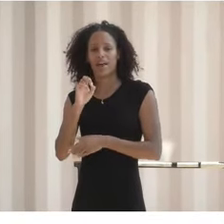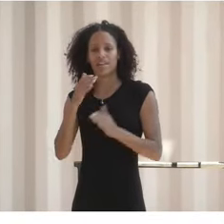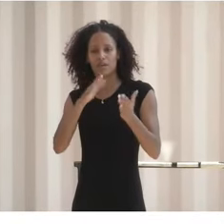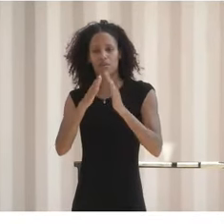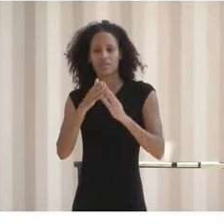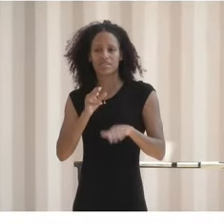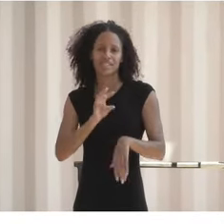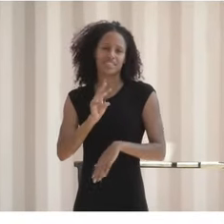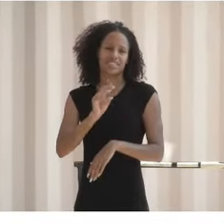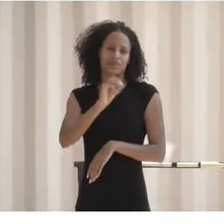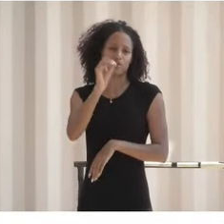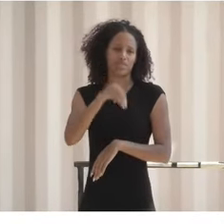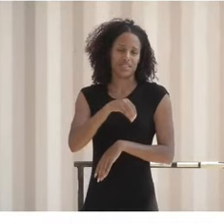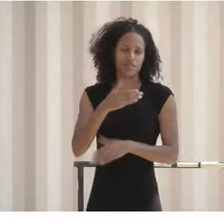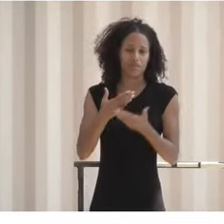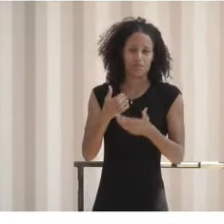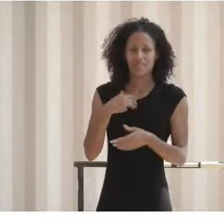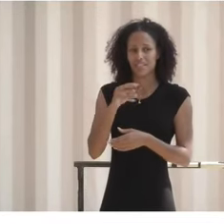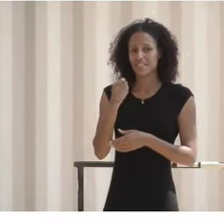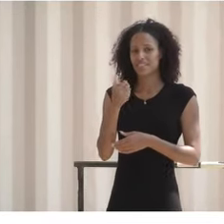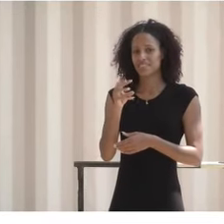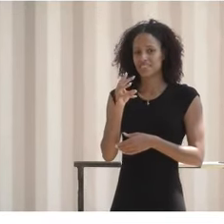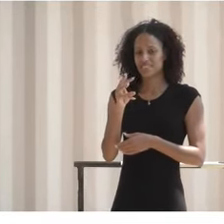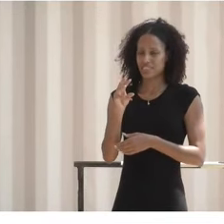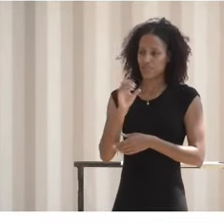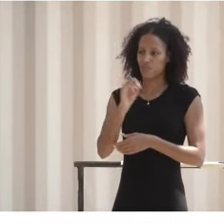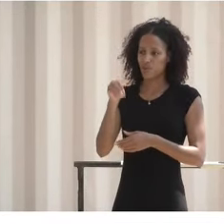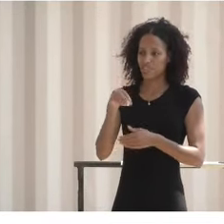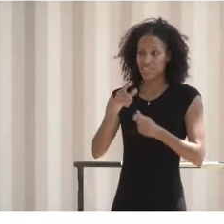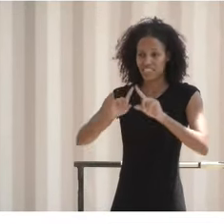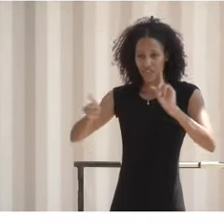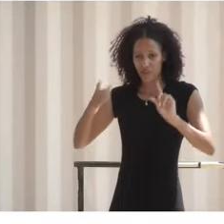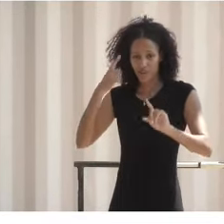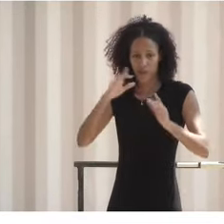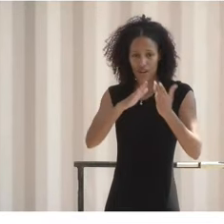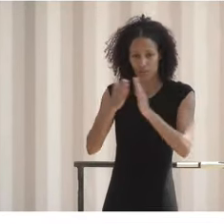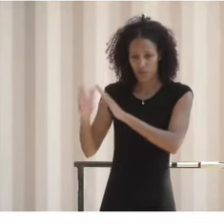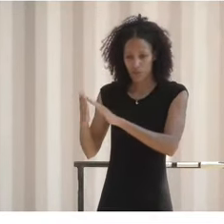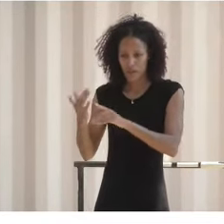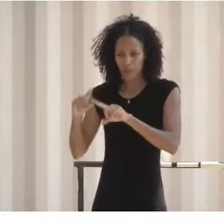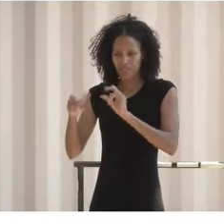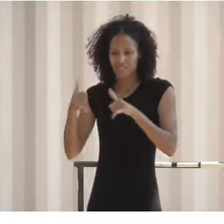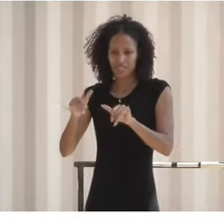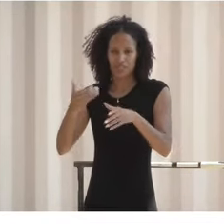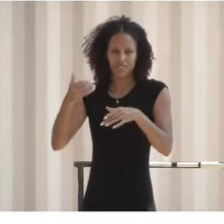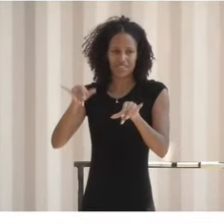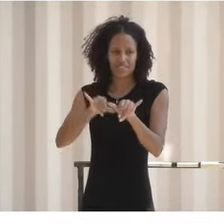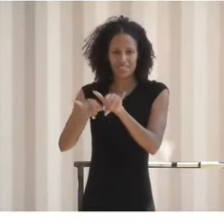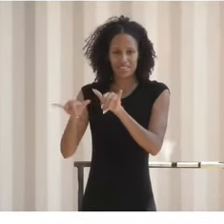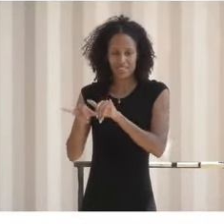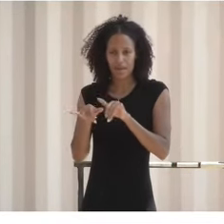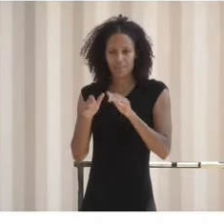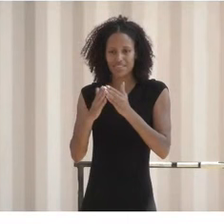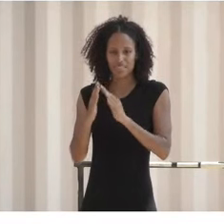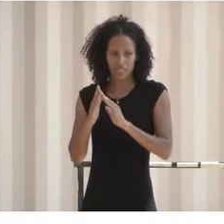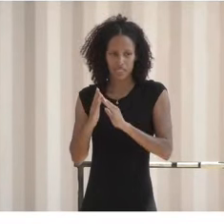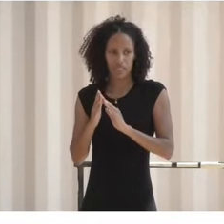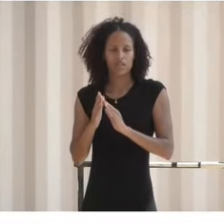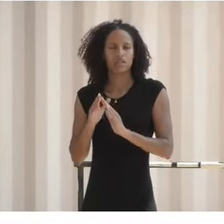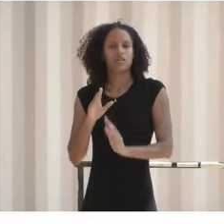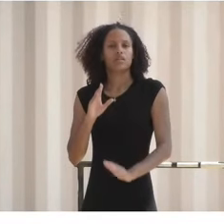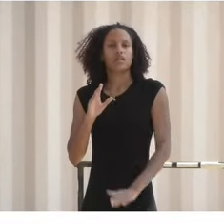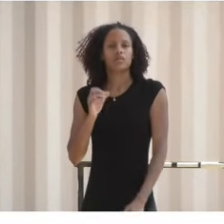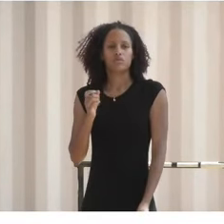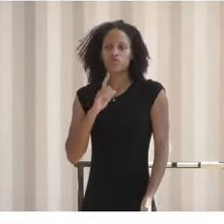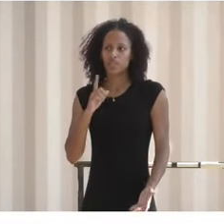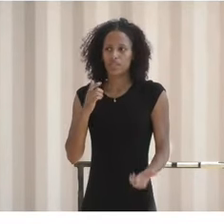hot day, there can be a 16-degree difference between neighborhoods in the same city. So Baltimore's Urban Wood Project is addressing